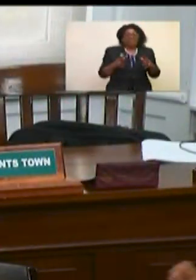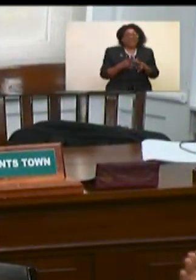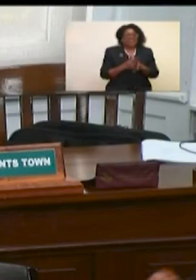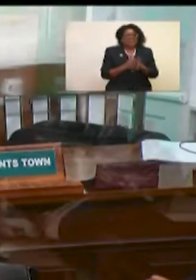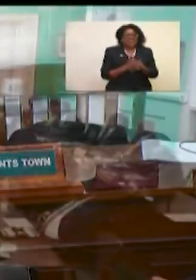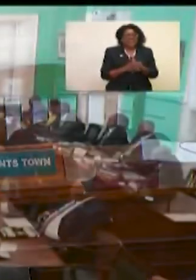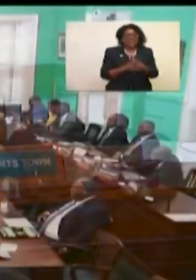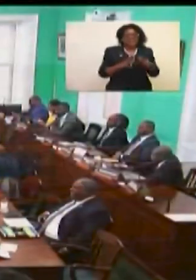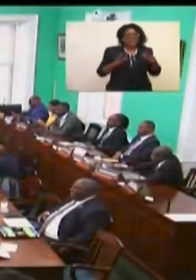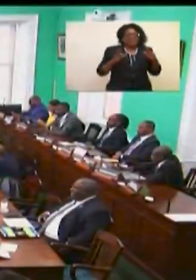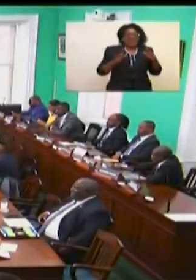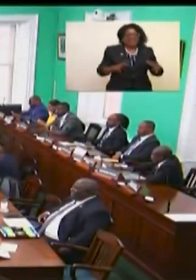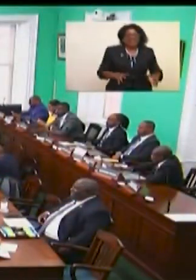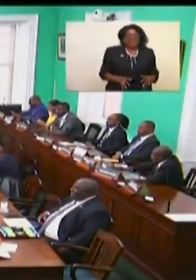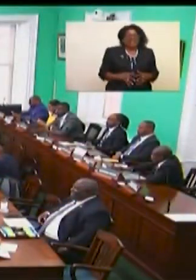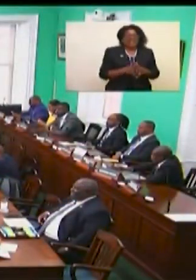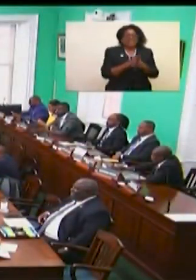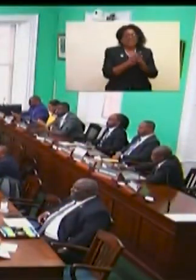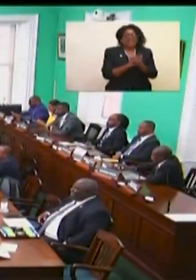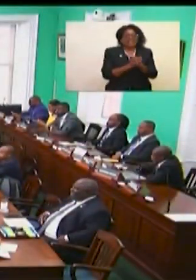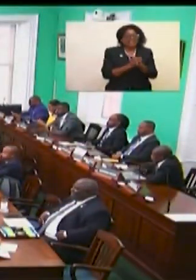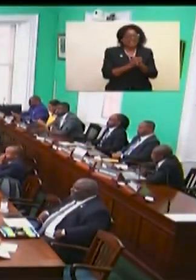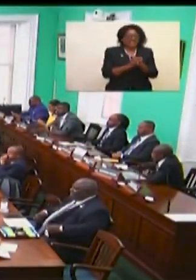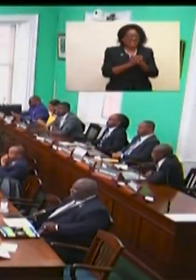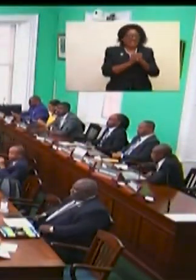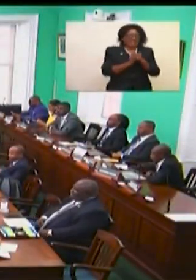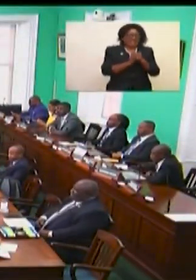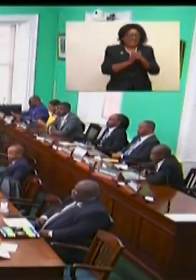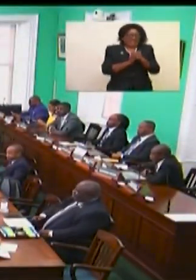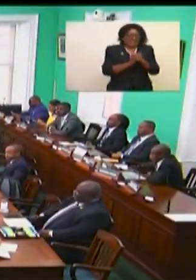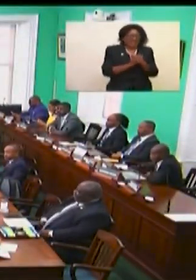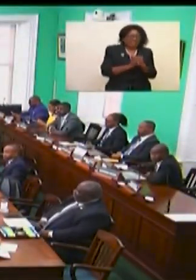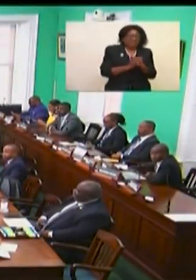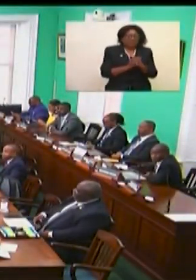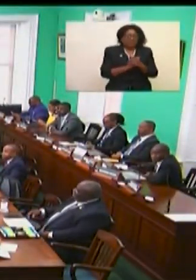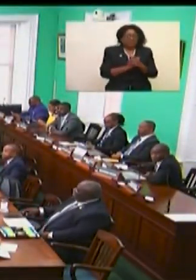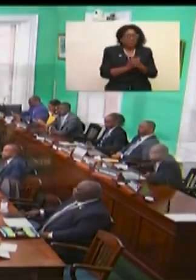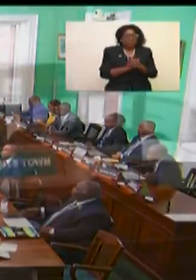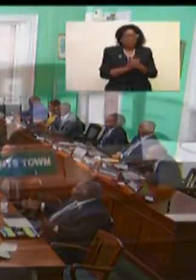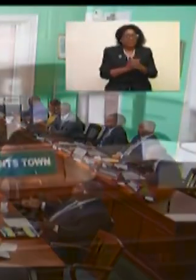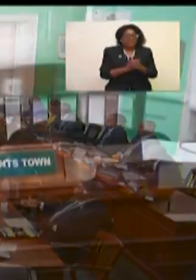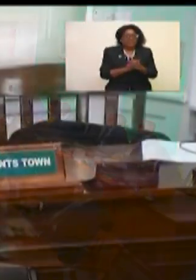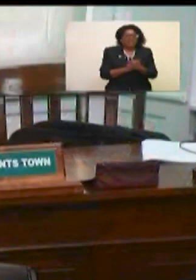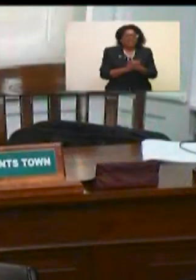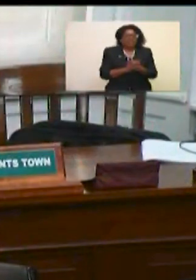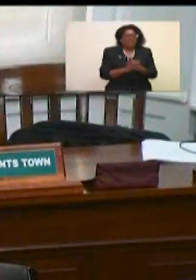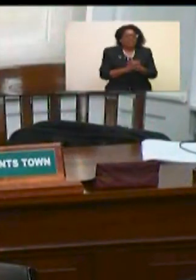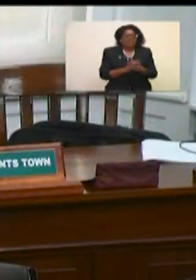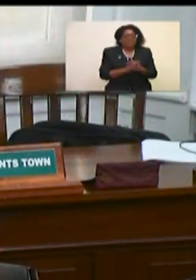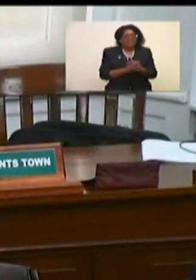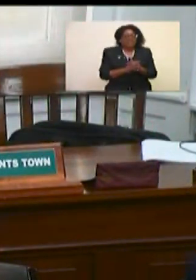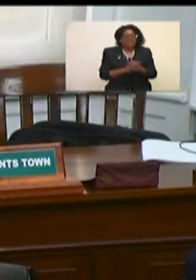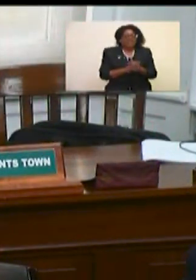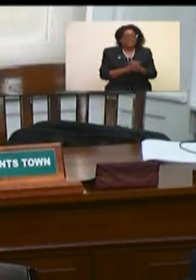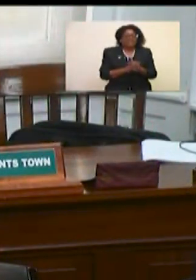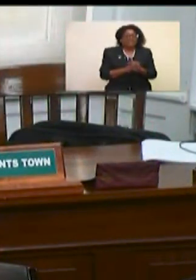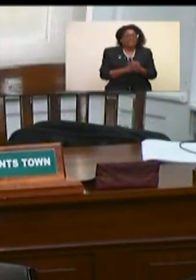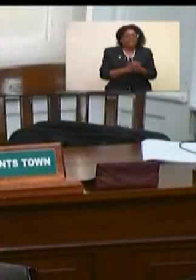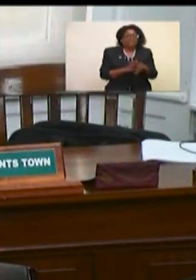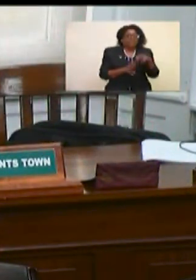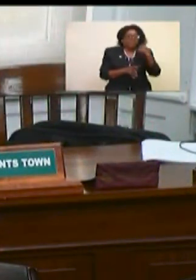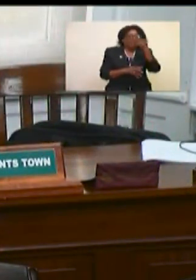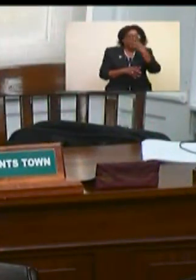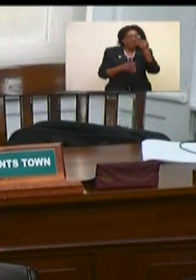So, Madam Speaker, I remind, Madam Speaker,